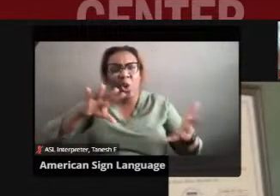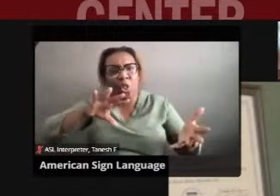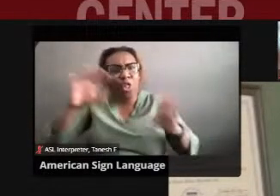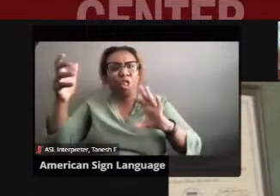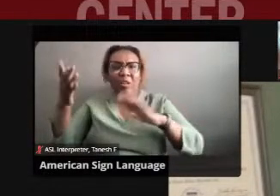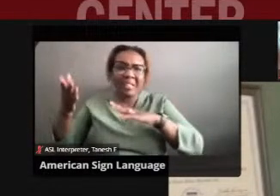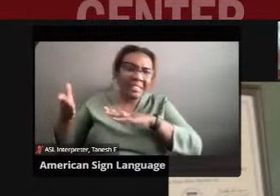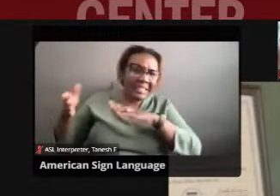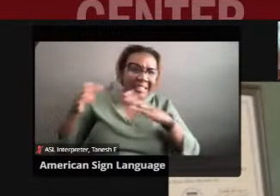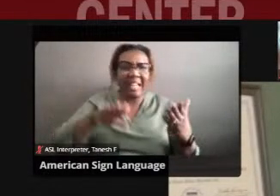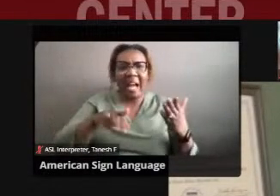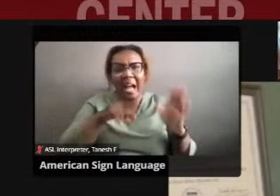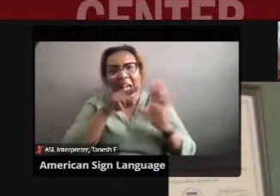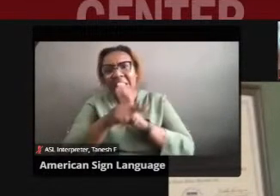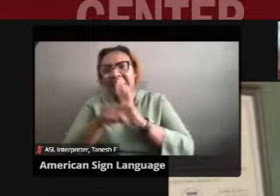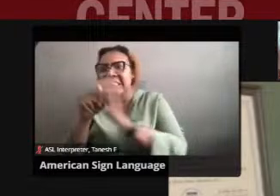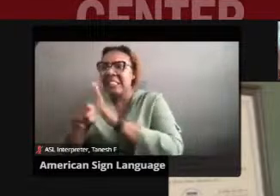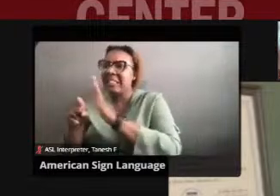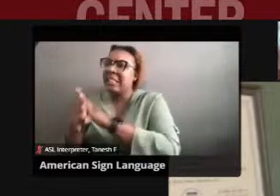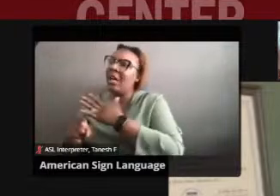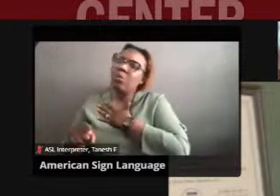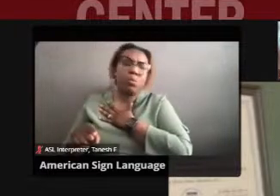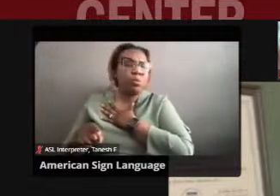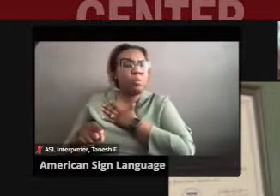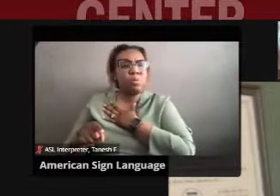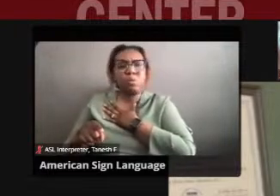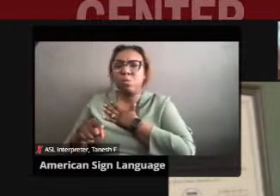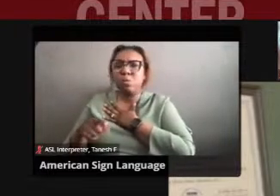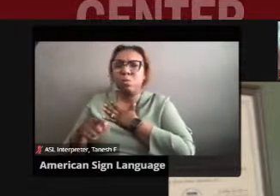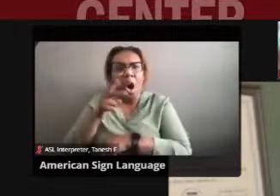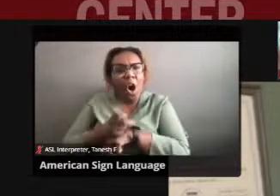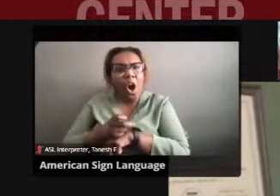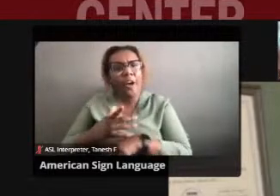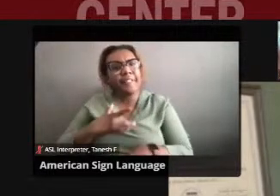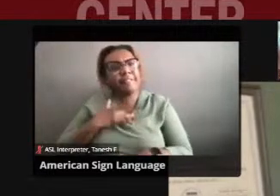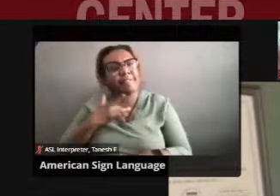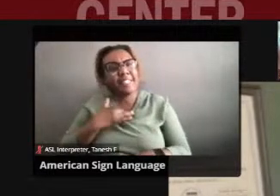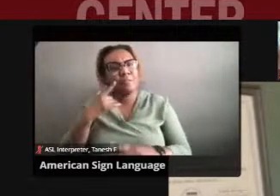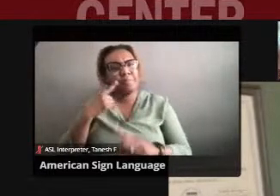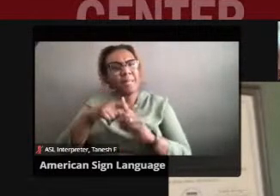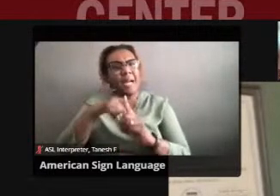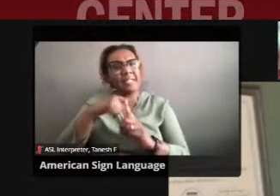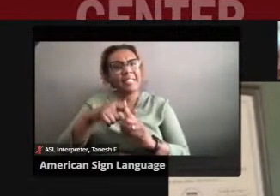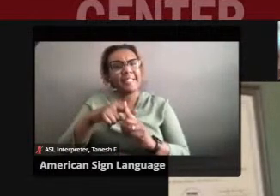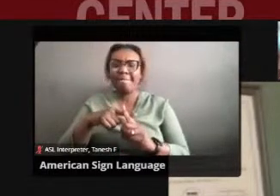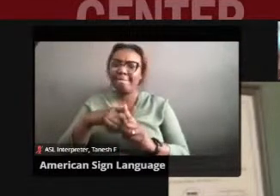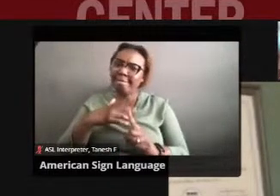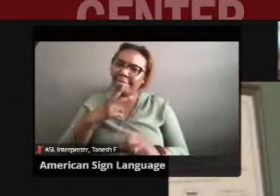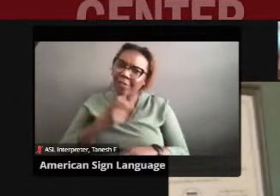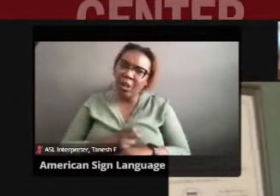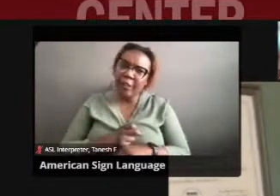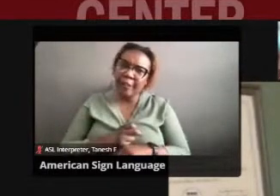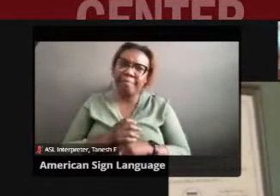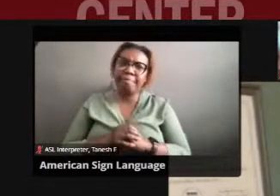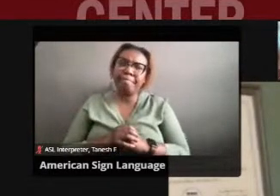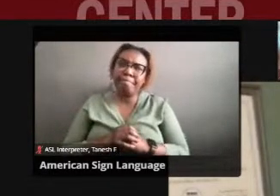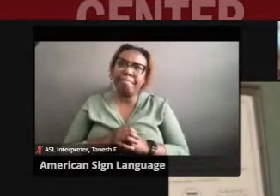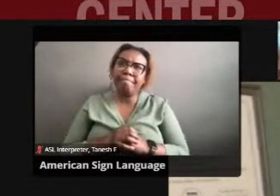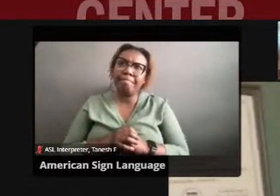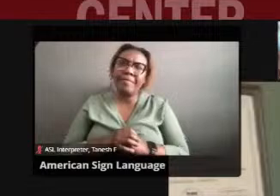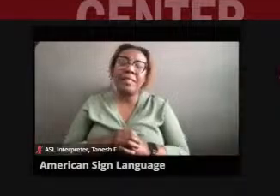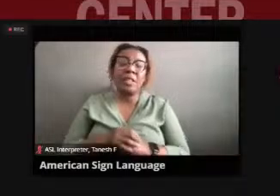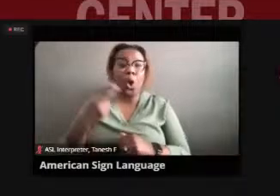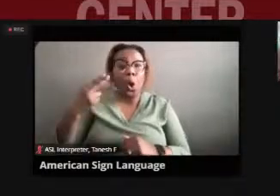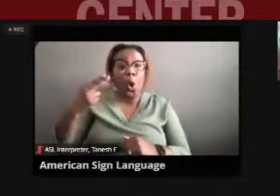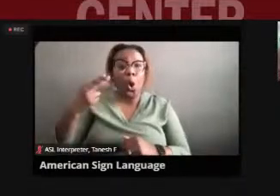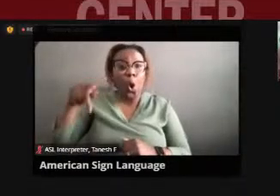sight? Truthfully, it is hard to have hope these days. And my glimmer of hope actually